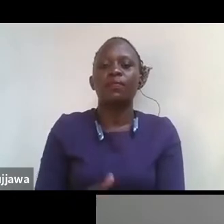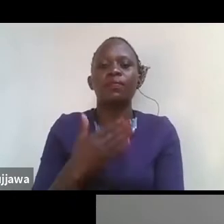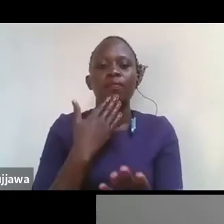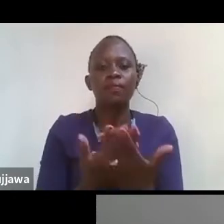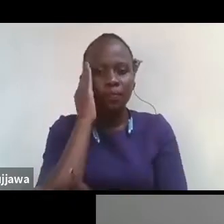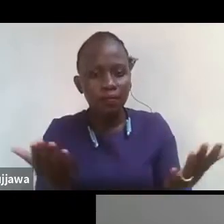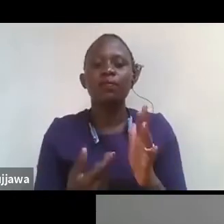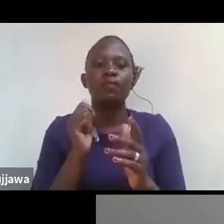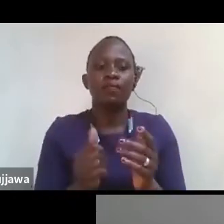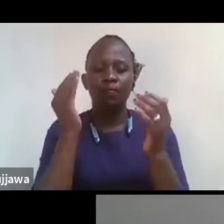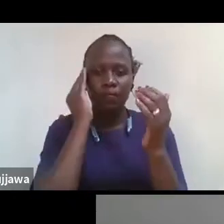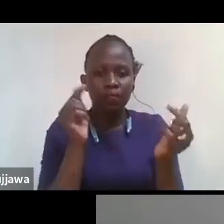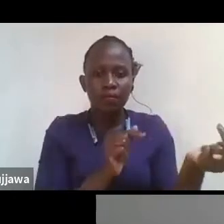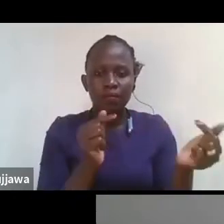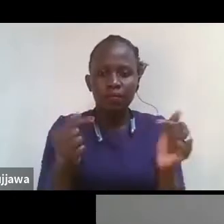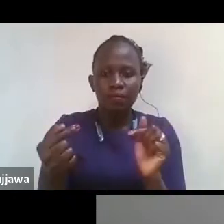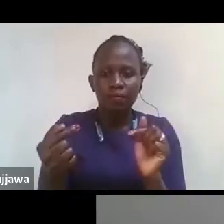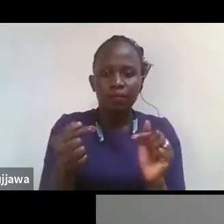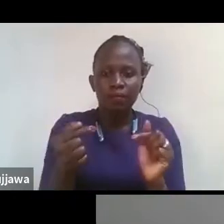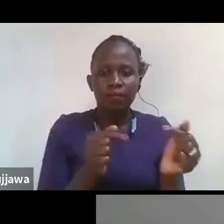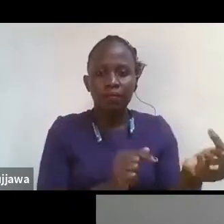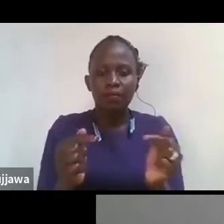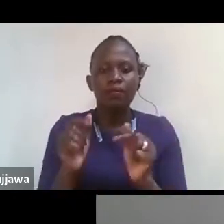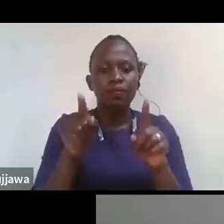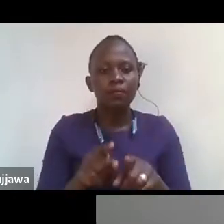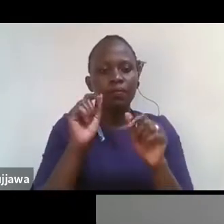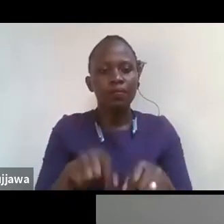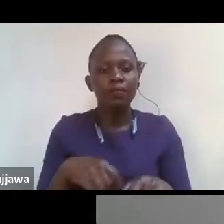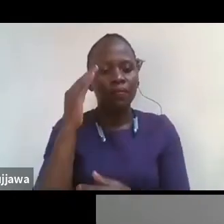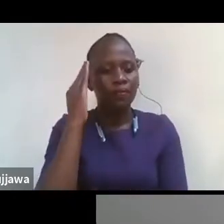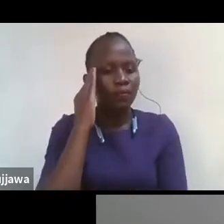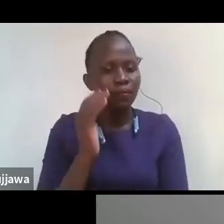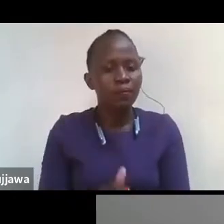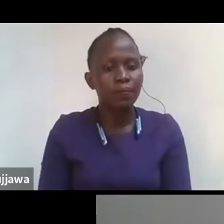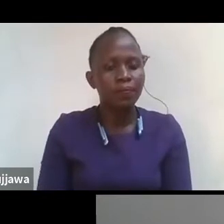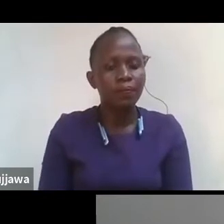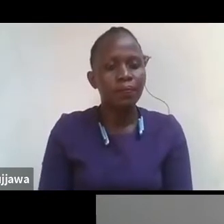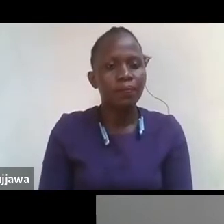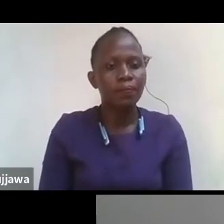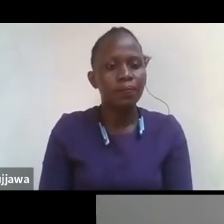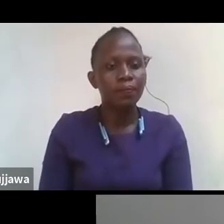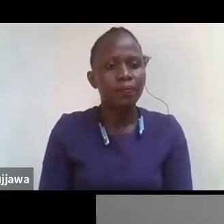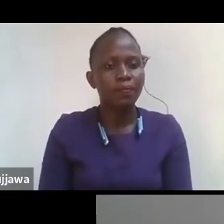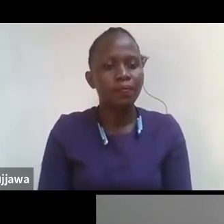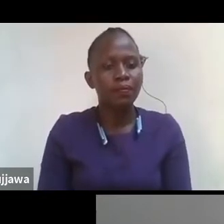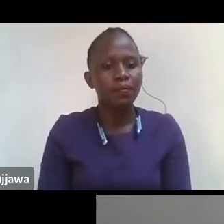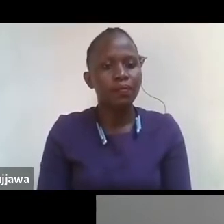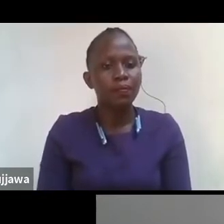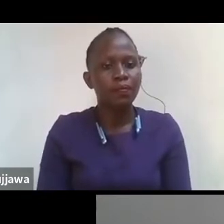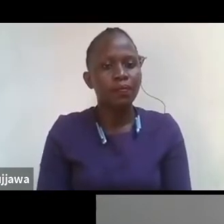discussion. So perhaps if I'd like to go to, let me see if,